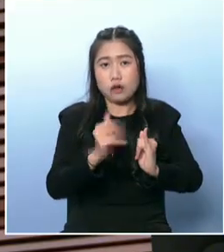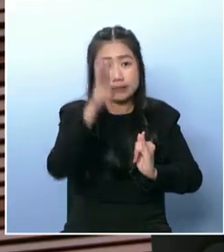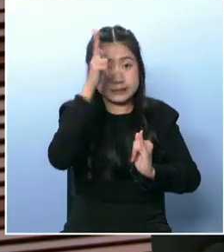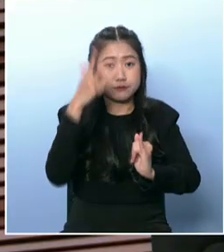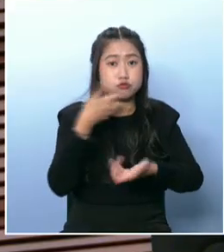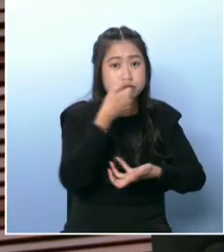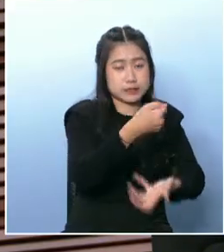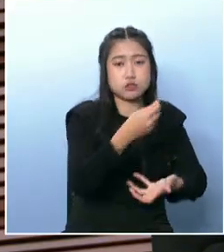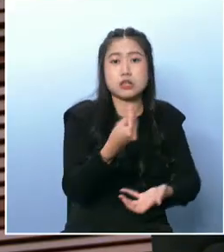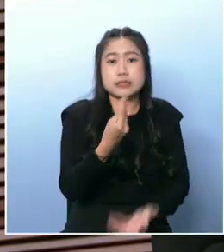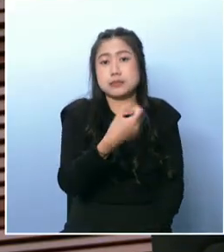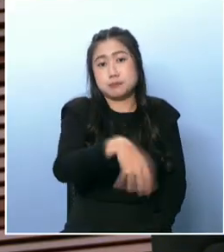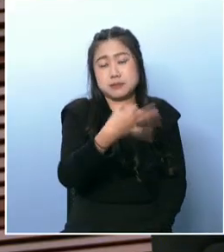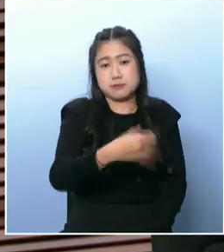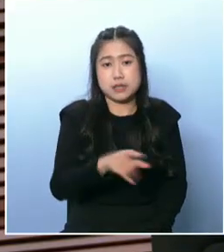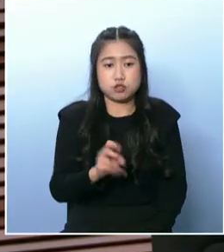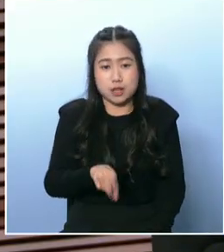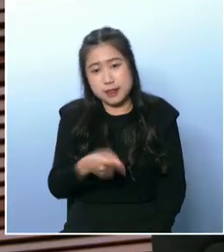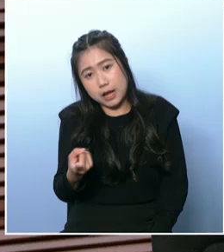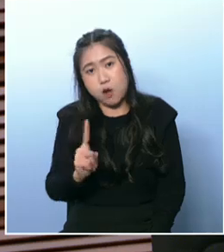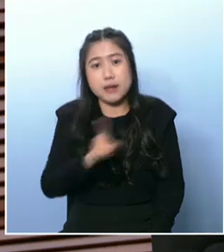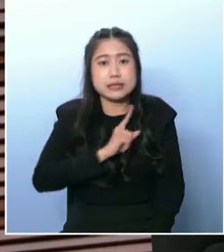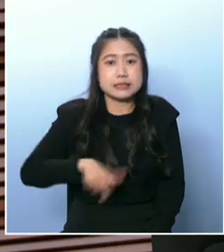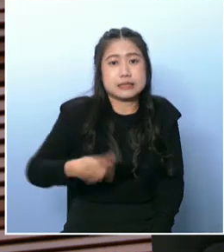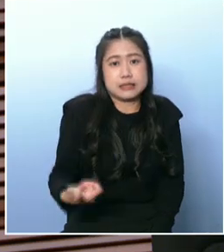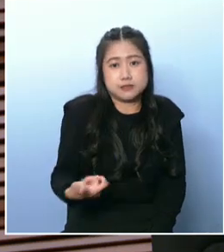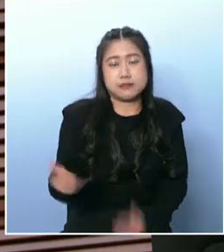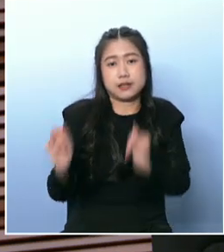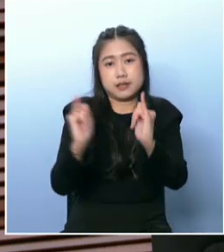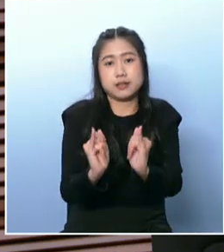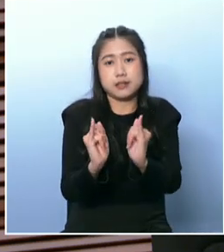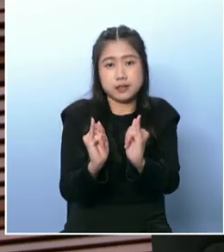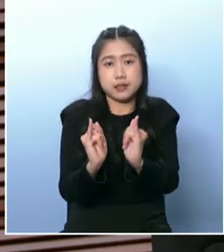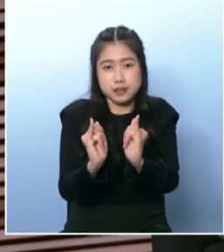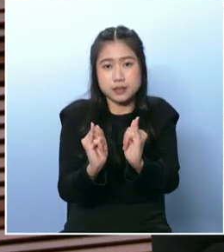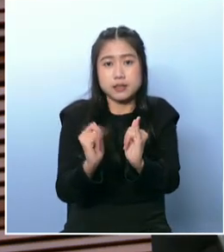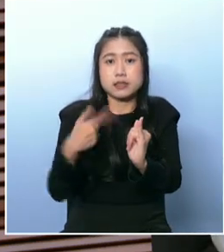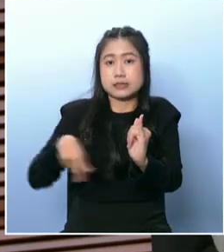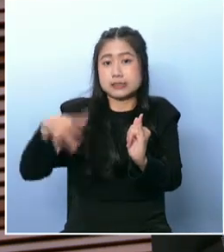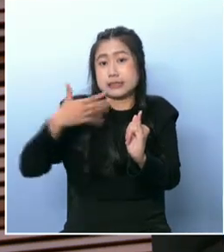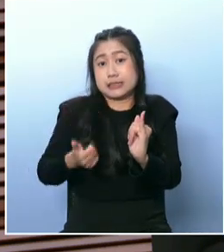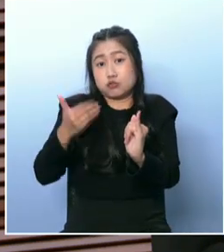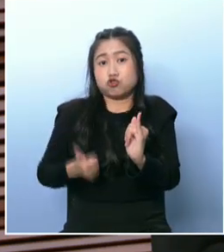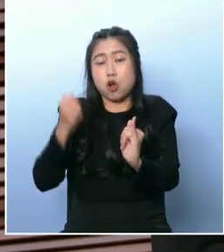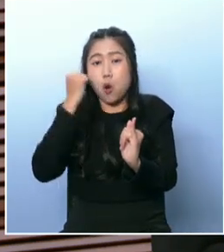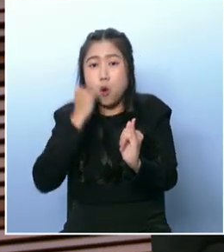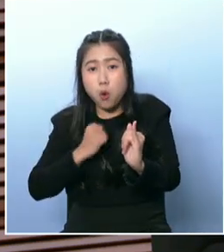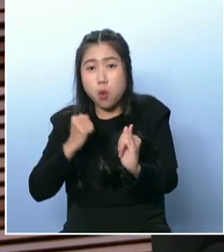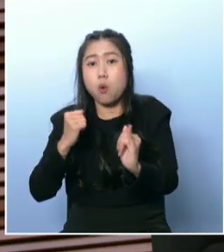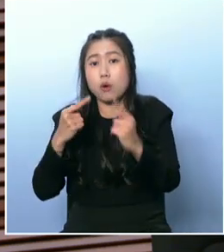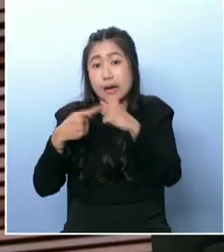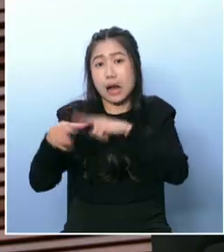third-person hostel in the Bay Area. So the latter one do not have to pay for